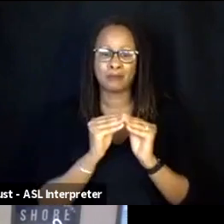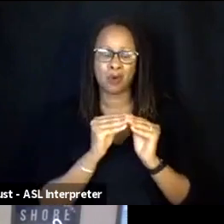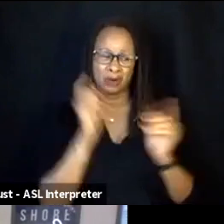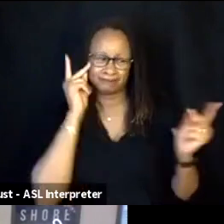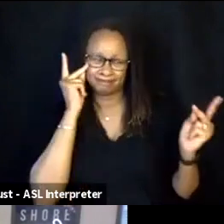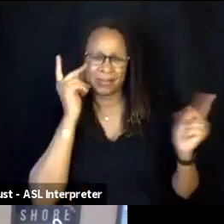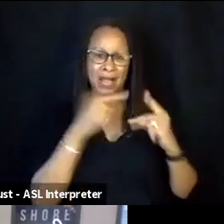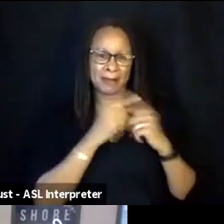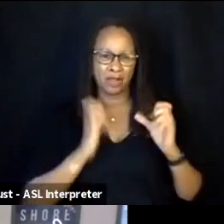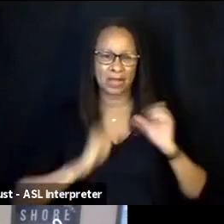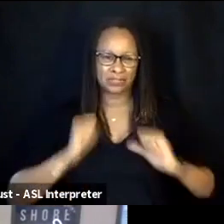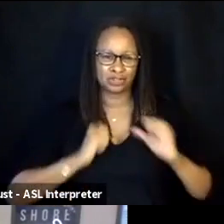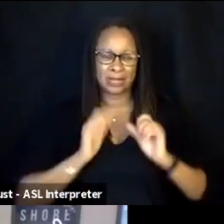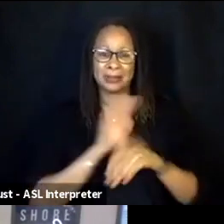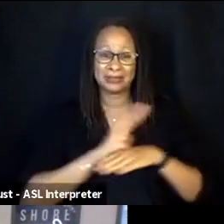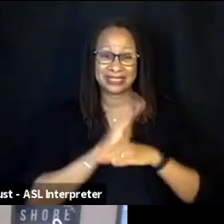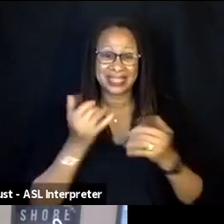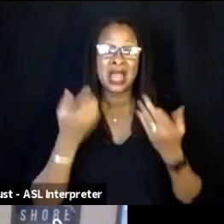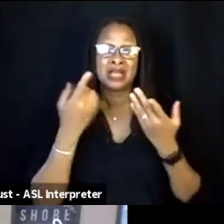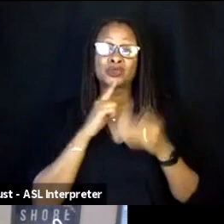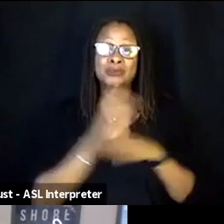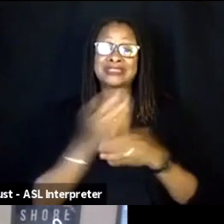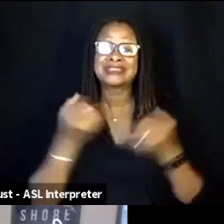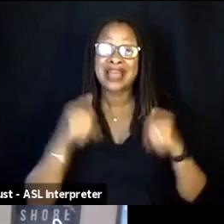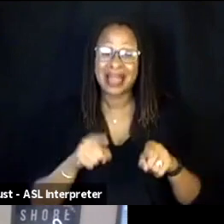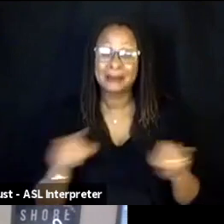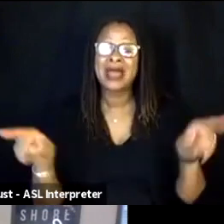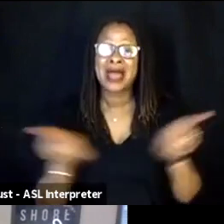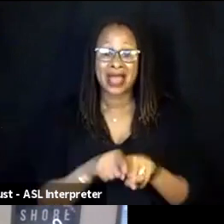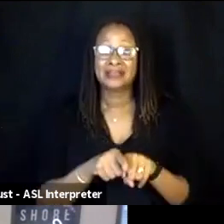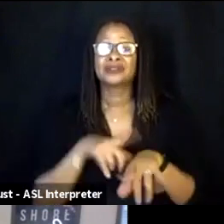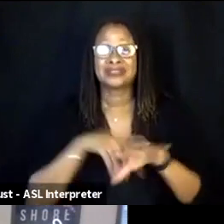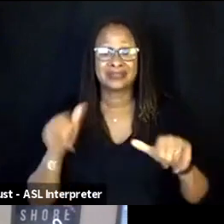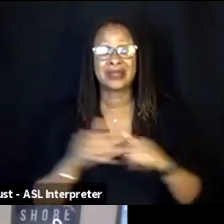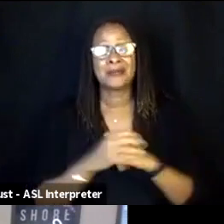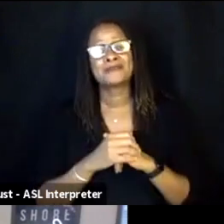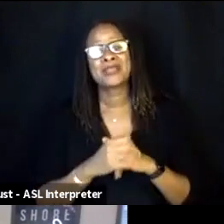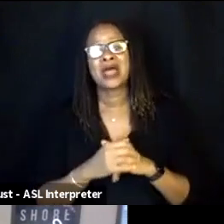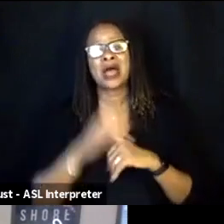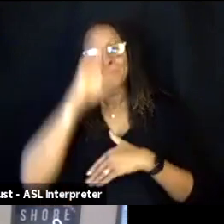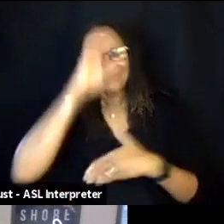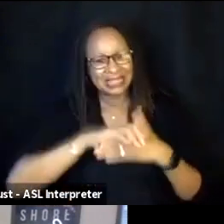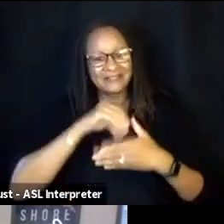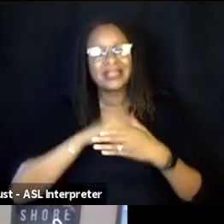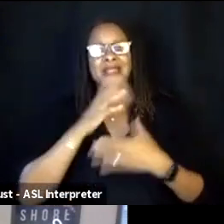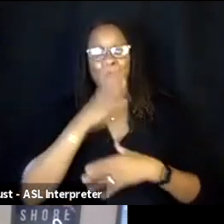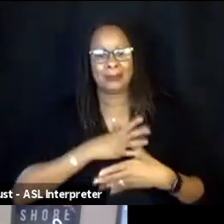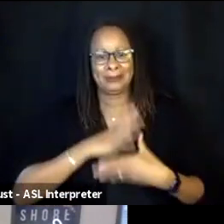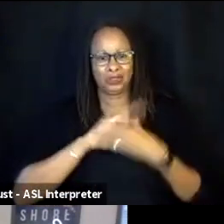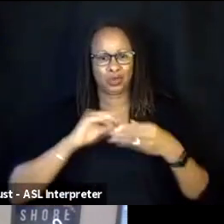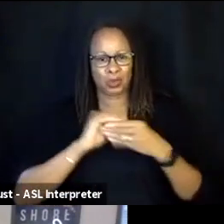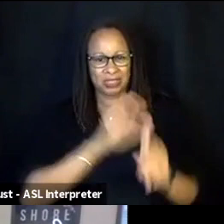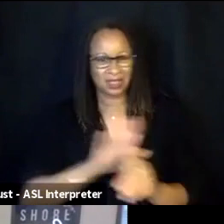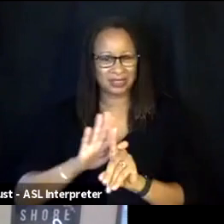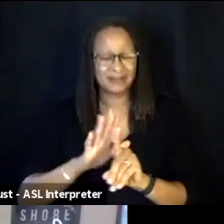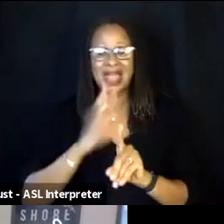entertainment industry and actually what's happening, as well as there being a little more belief in women's stories and